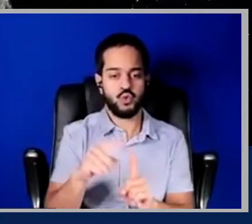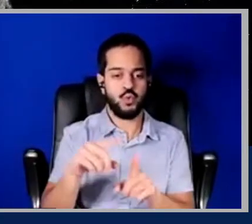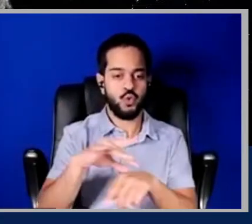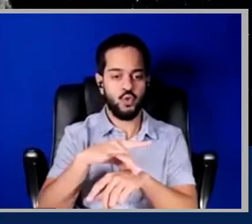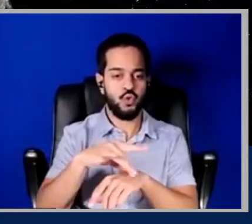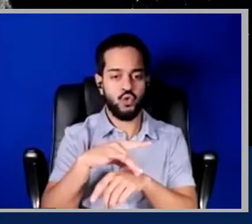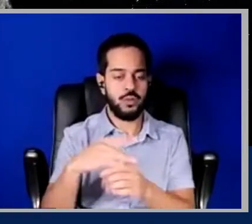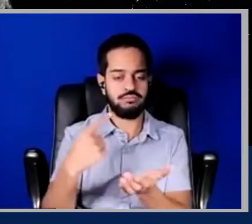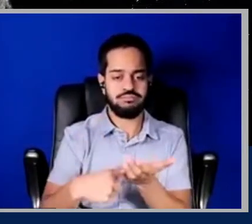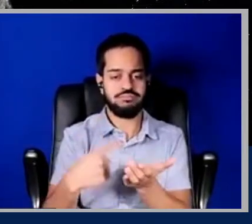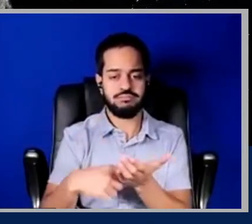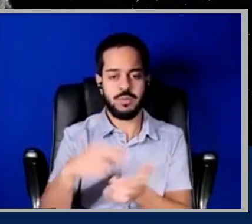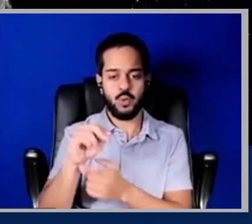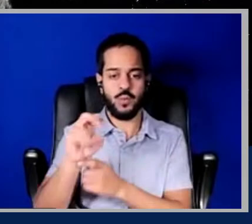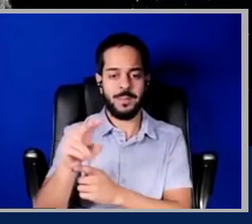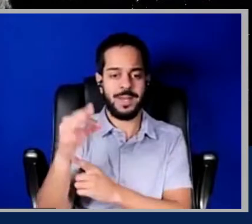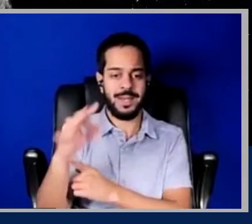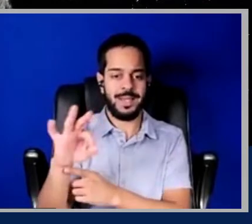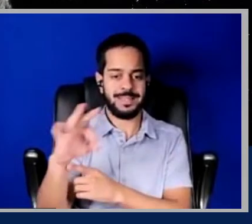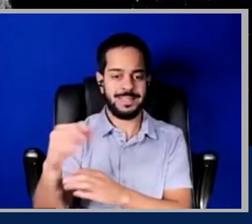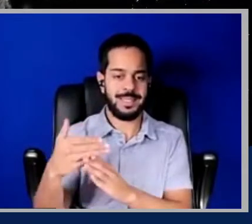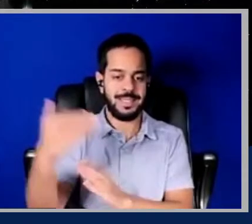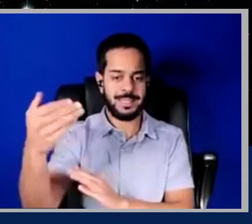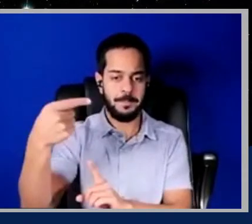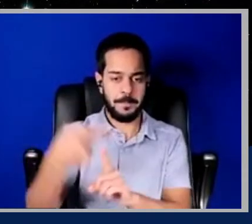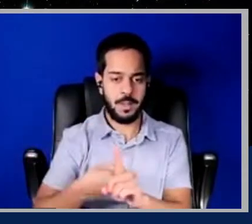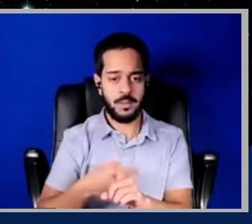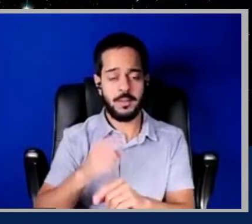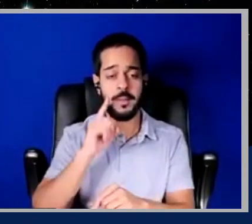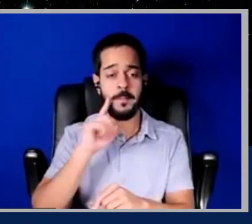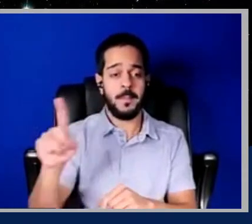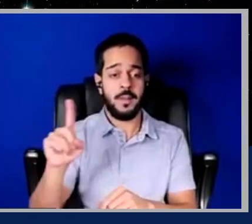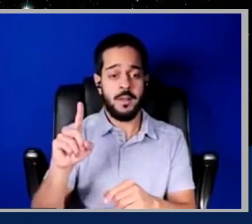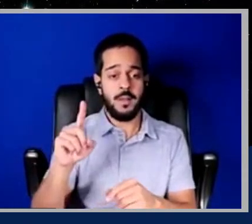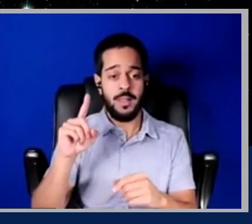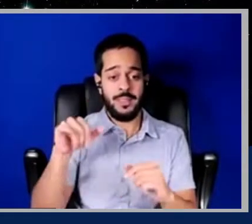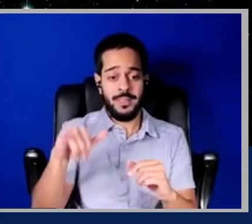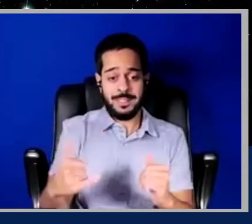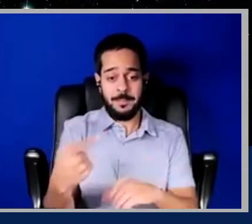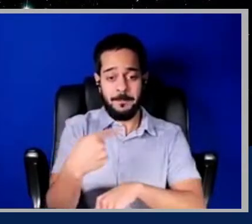on November 19th. But for this month, that